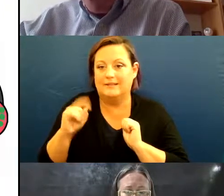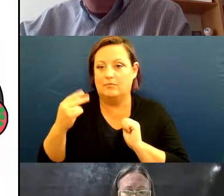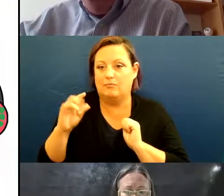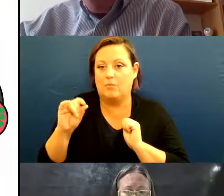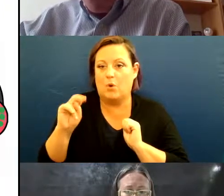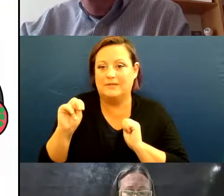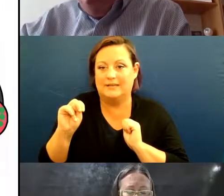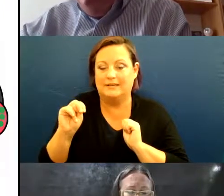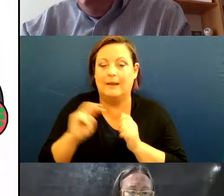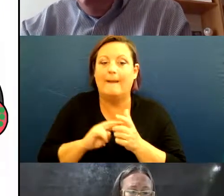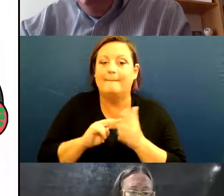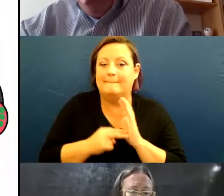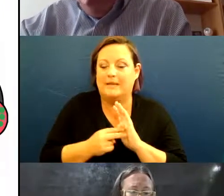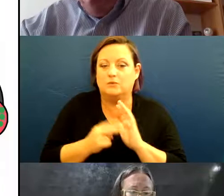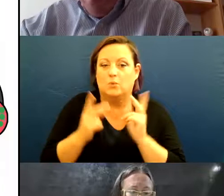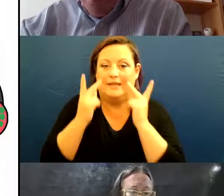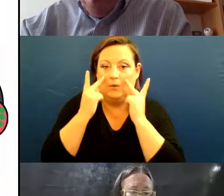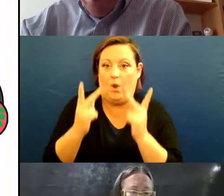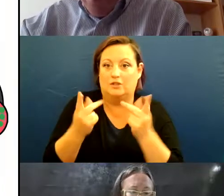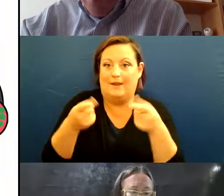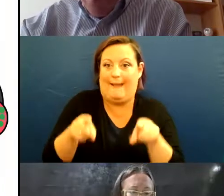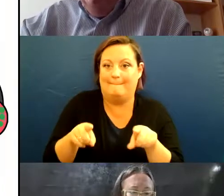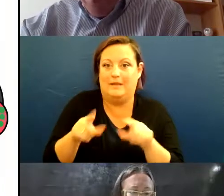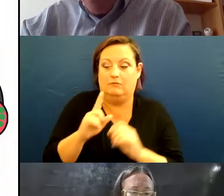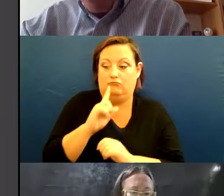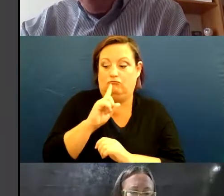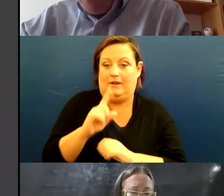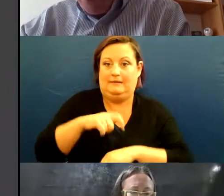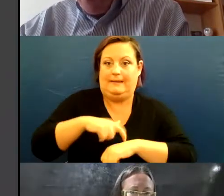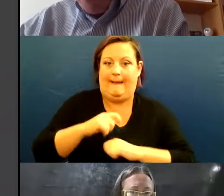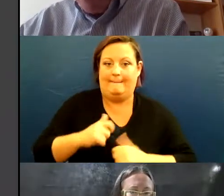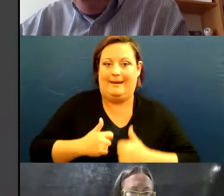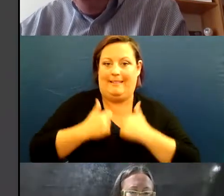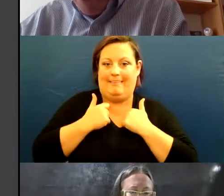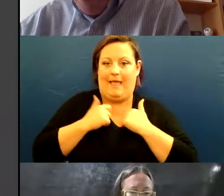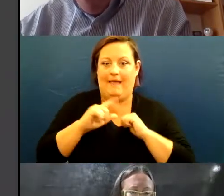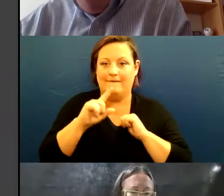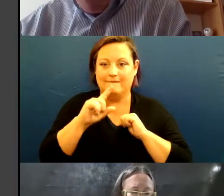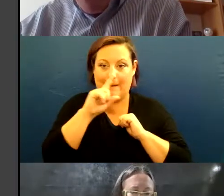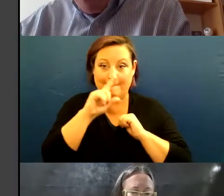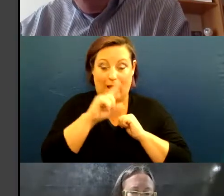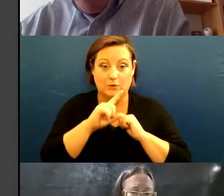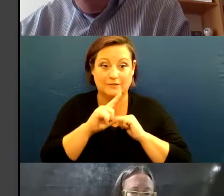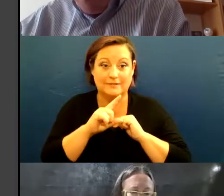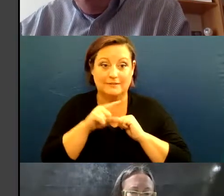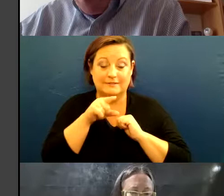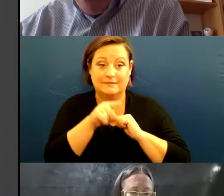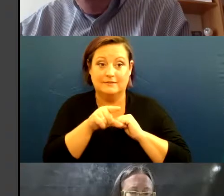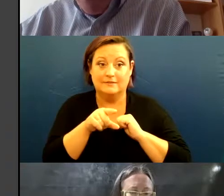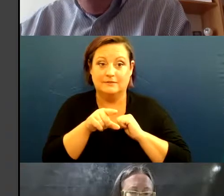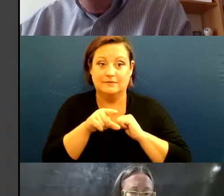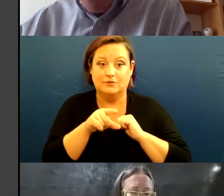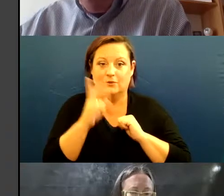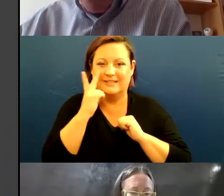in a live mouse. And hopefully, if all goes well, there you can see on the far